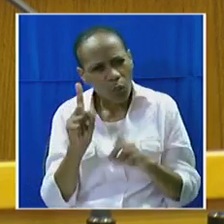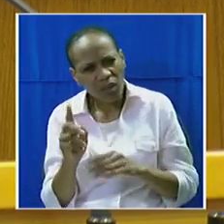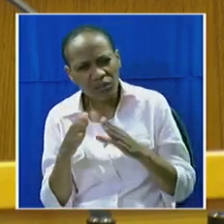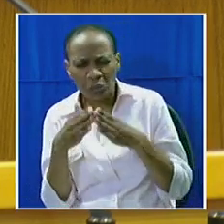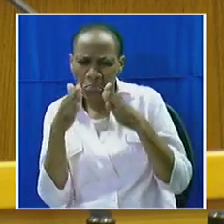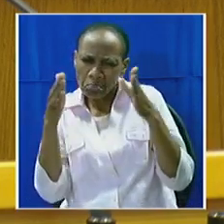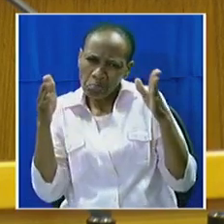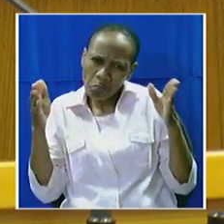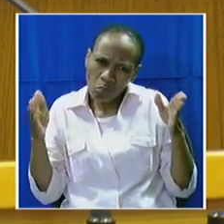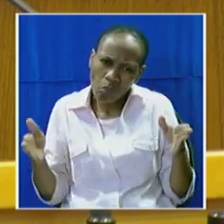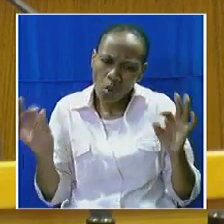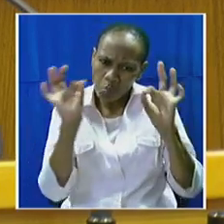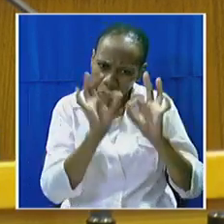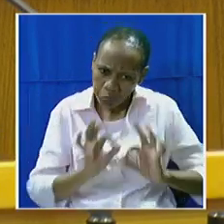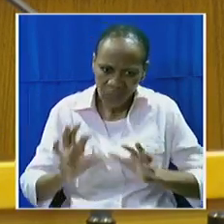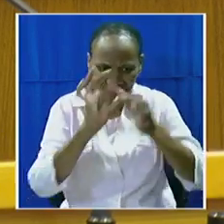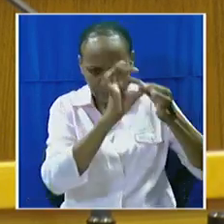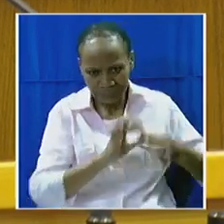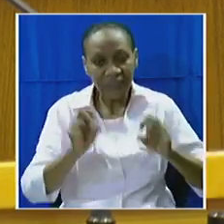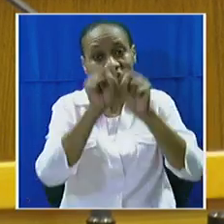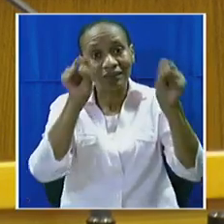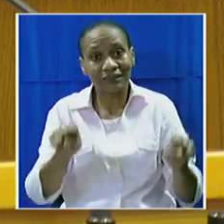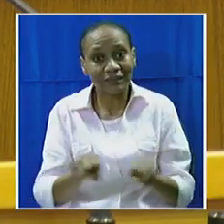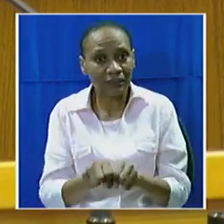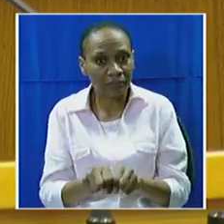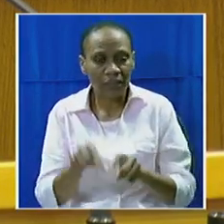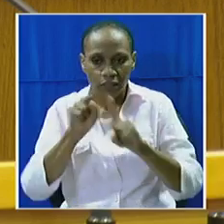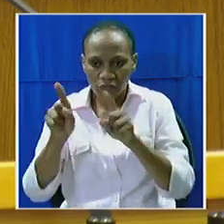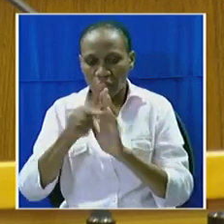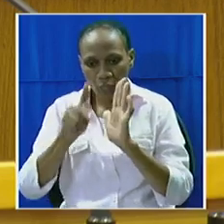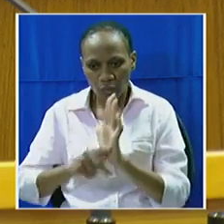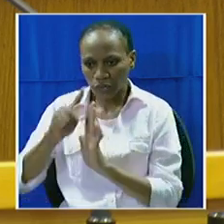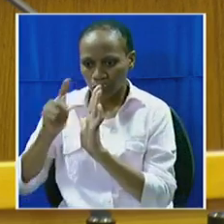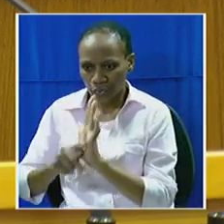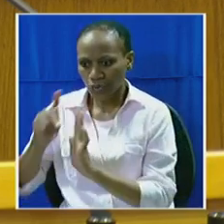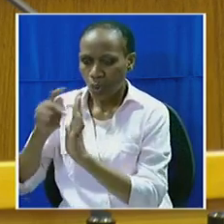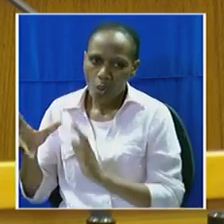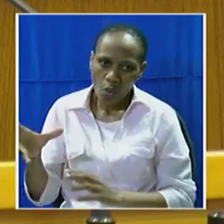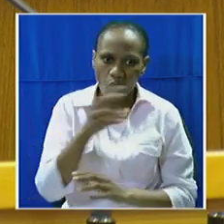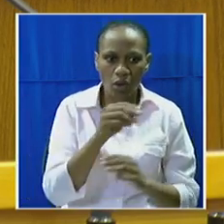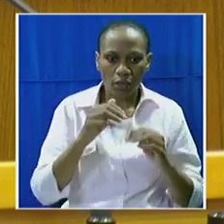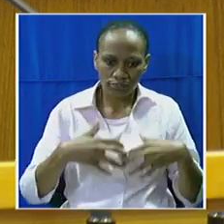predictable, coordinated system of how macro policies and priorities are set,